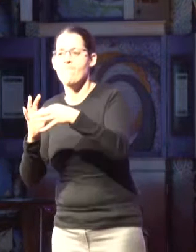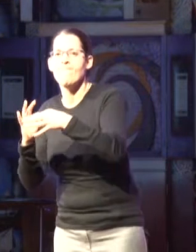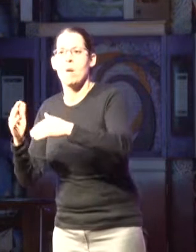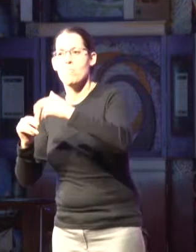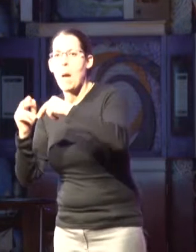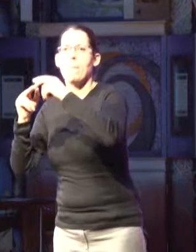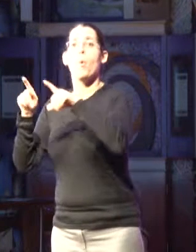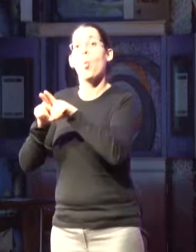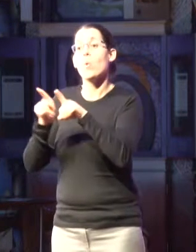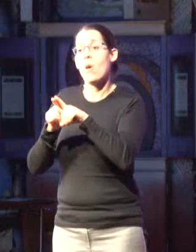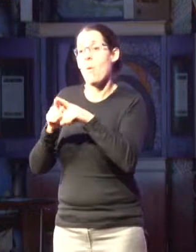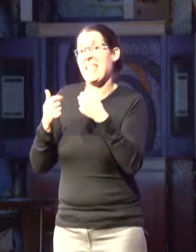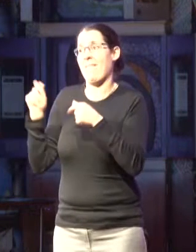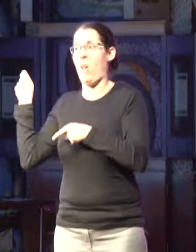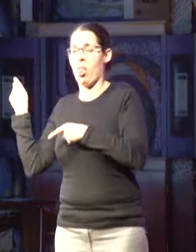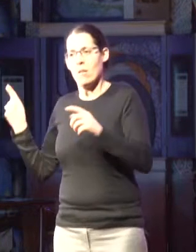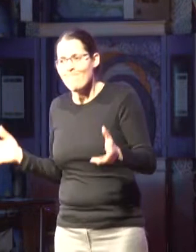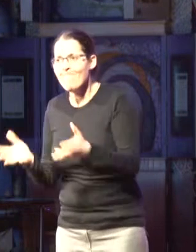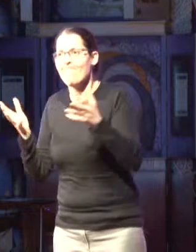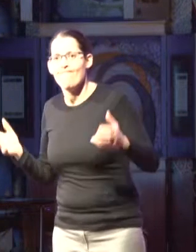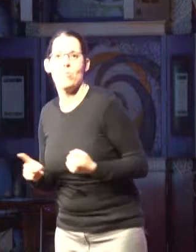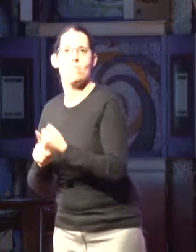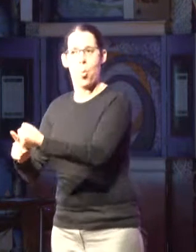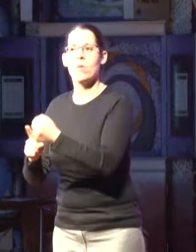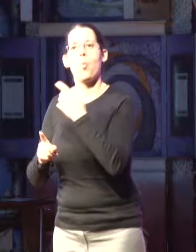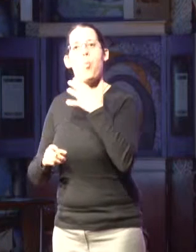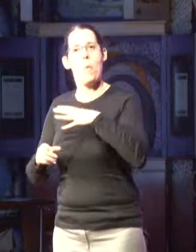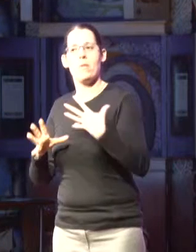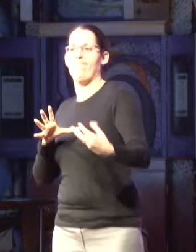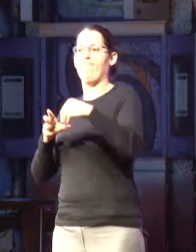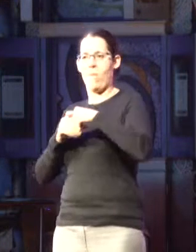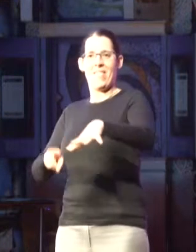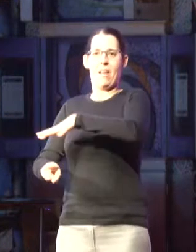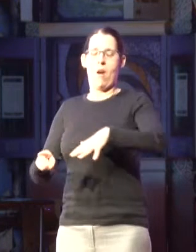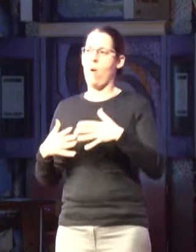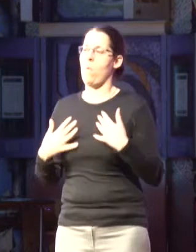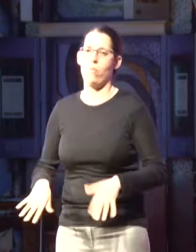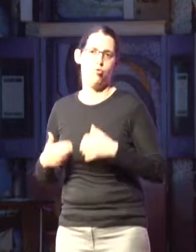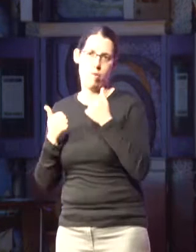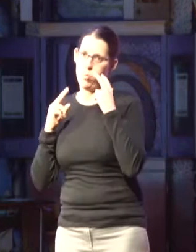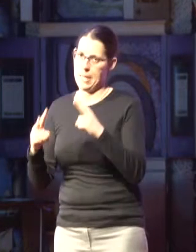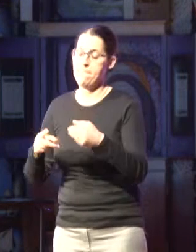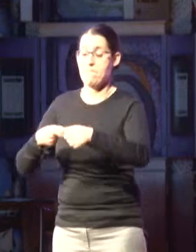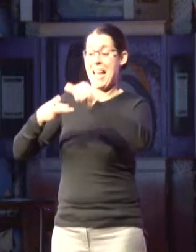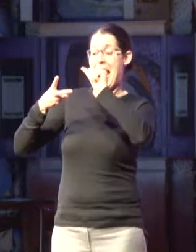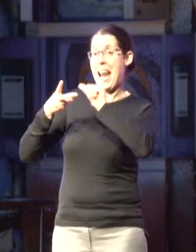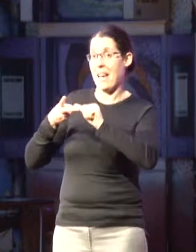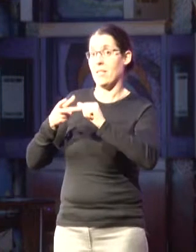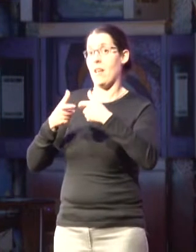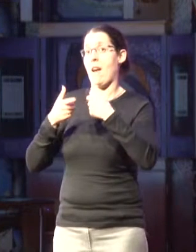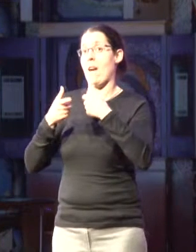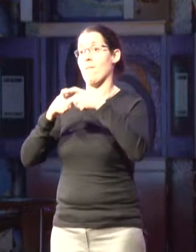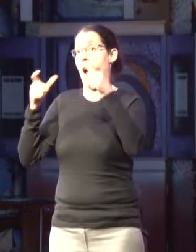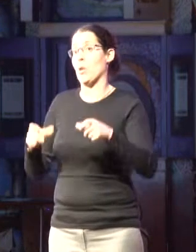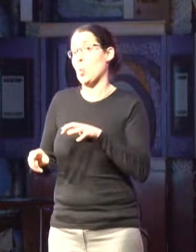supporting women to enter this field. And so that's really great to see. And the next finalist is